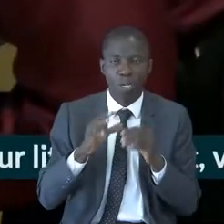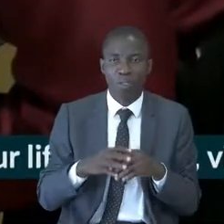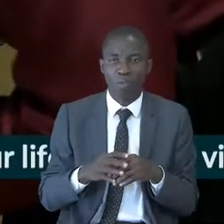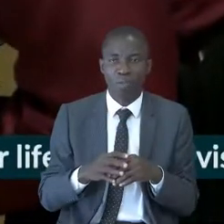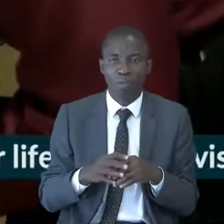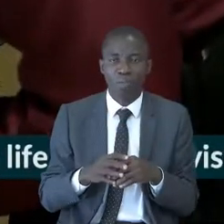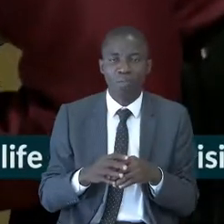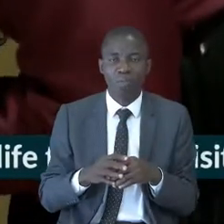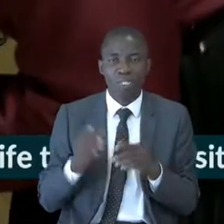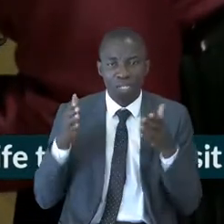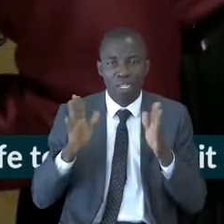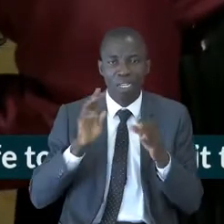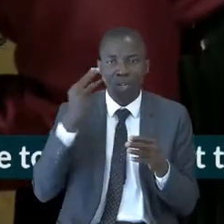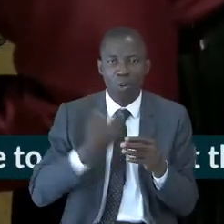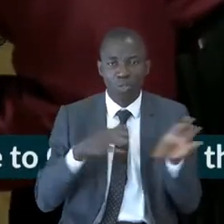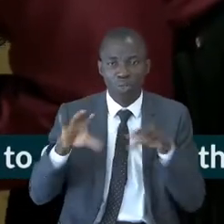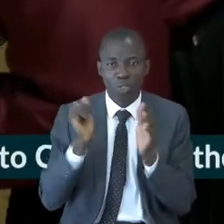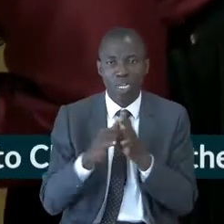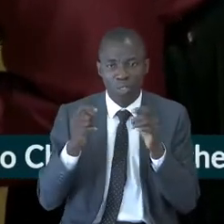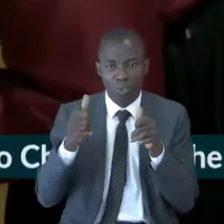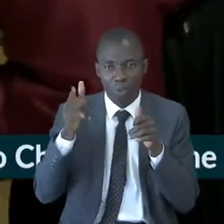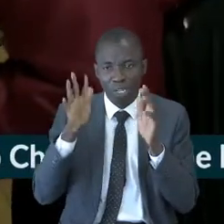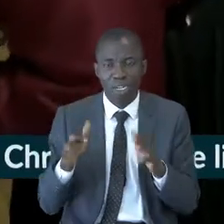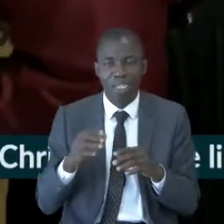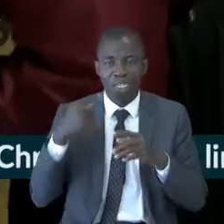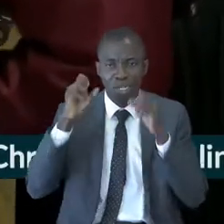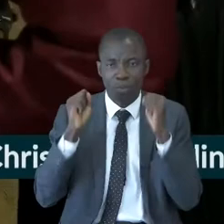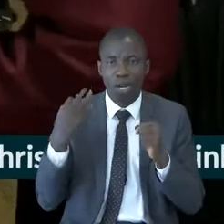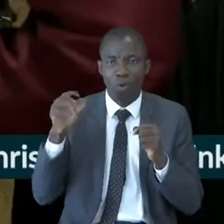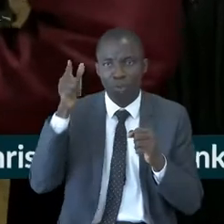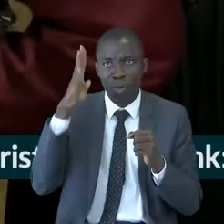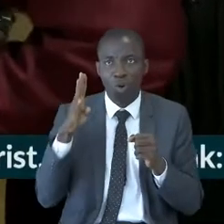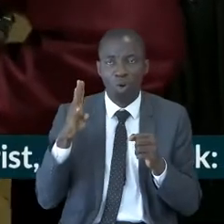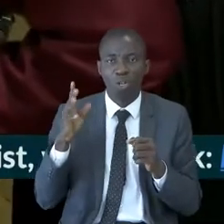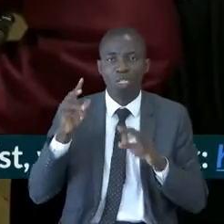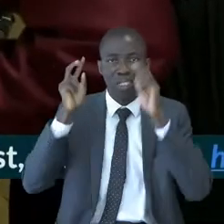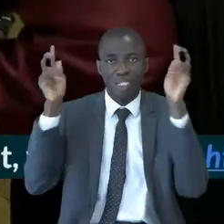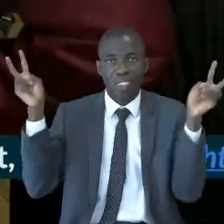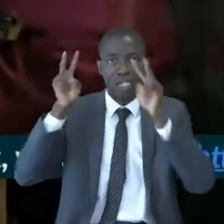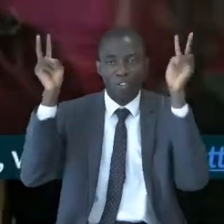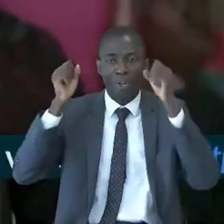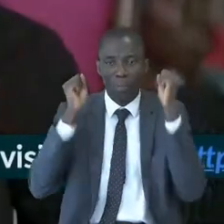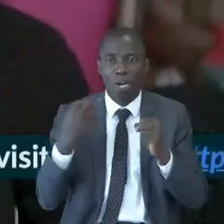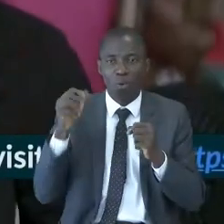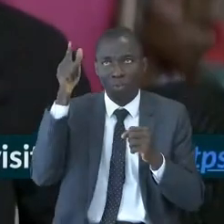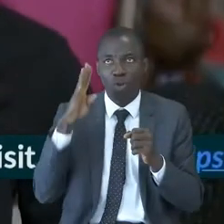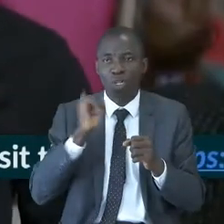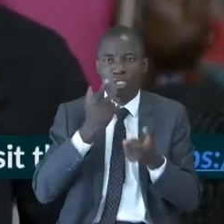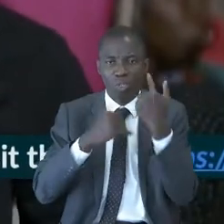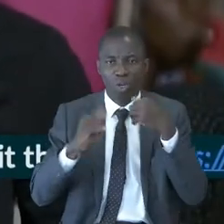and let's do that very quickly. The power of God, the triumphant power of God, is coming